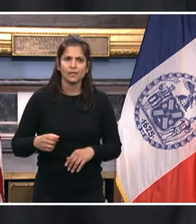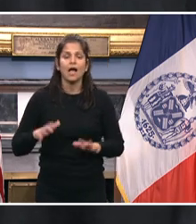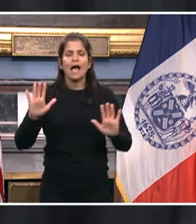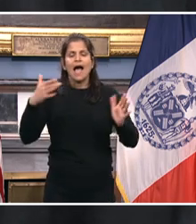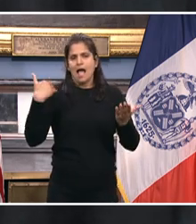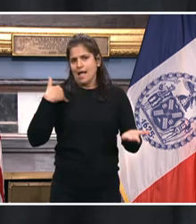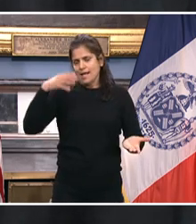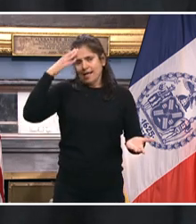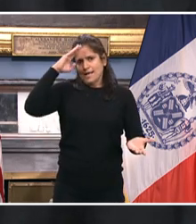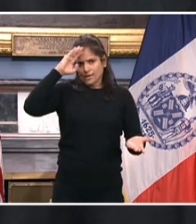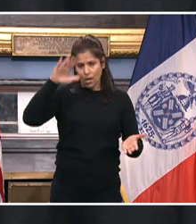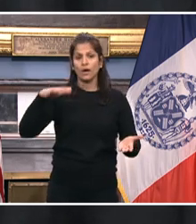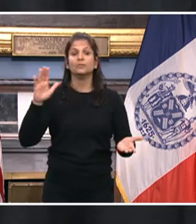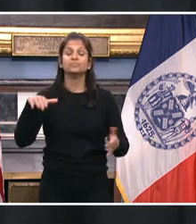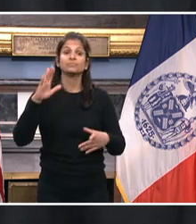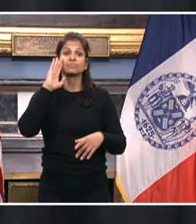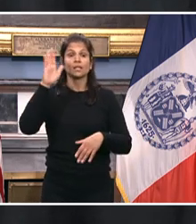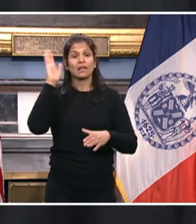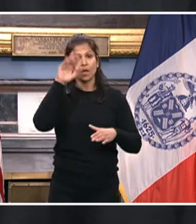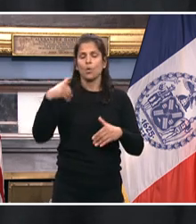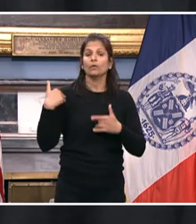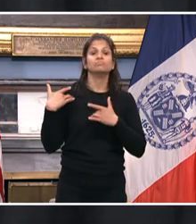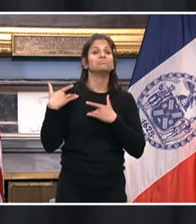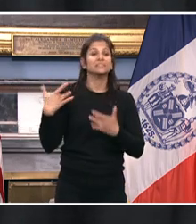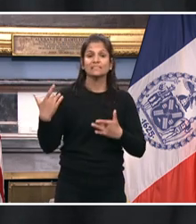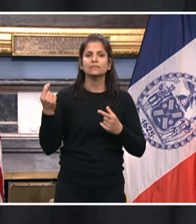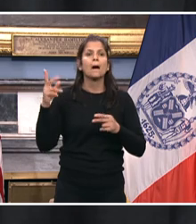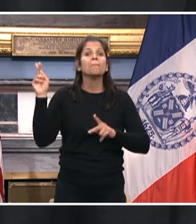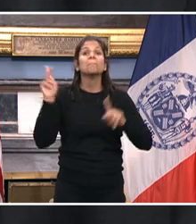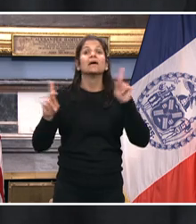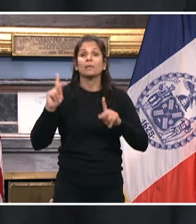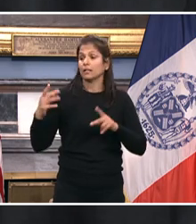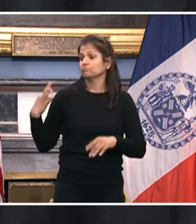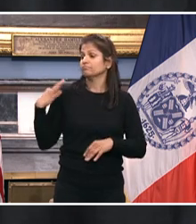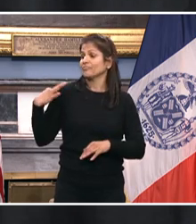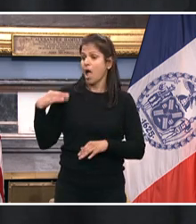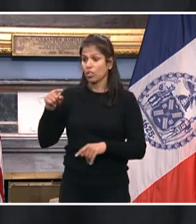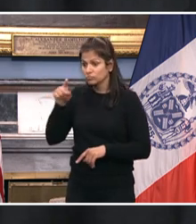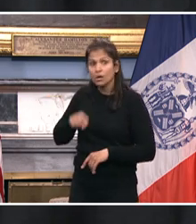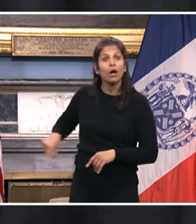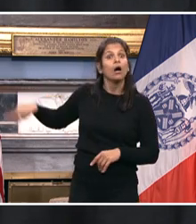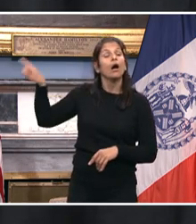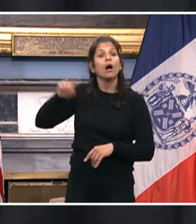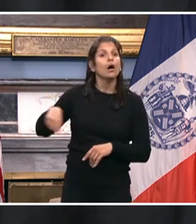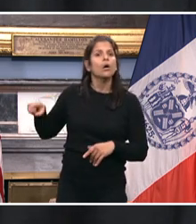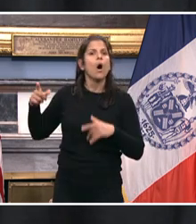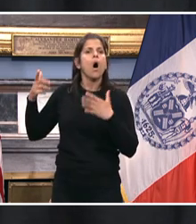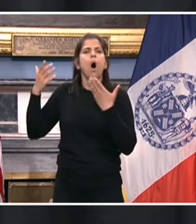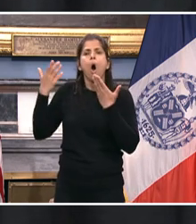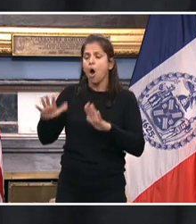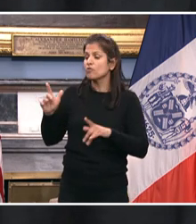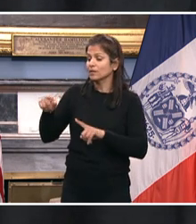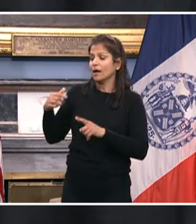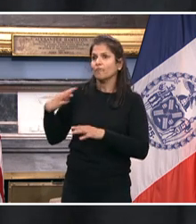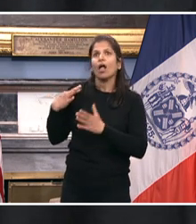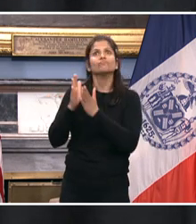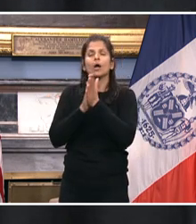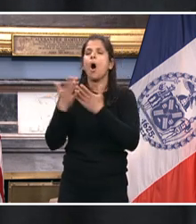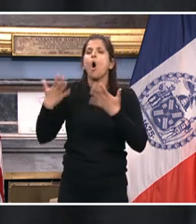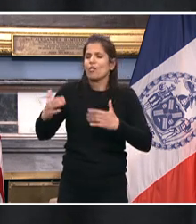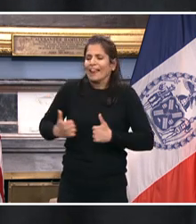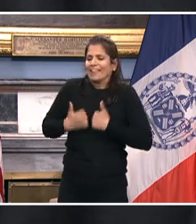obviously. And obviously, those who are willing, this would be something people would do who are willing to take on that kind of work. And it would be